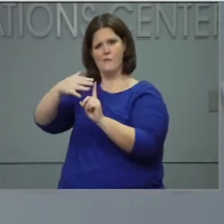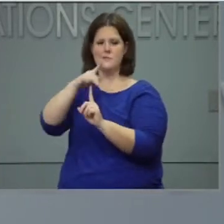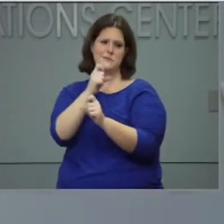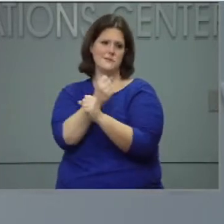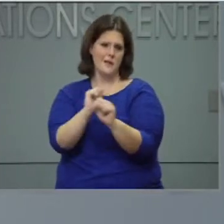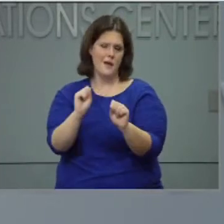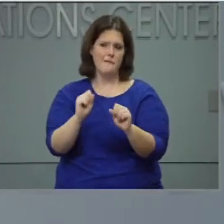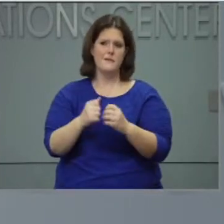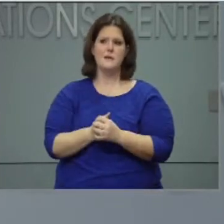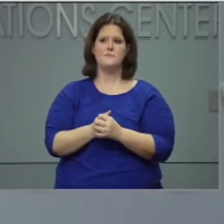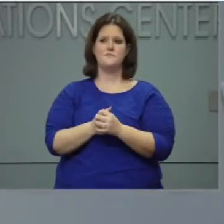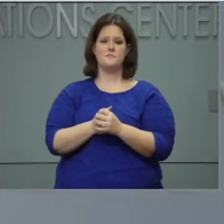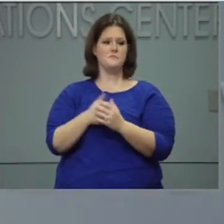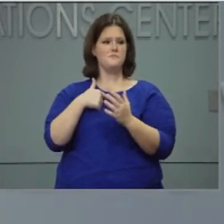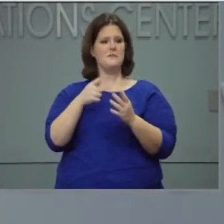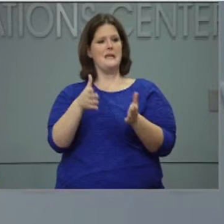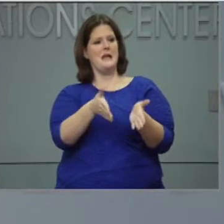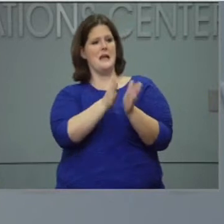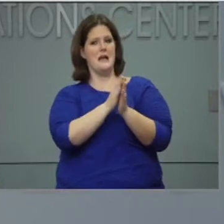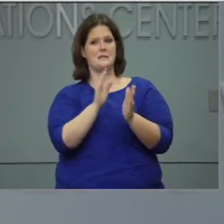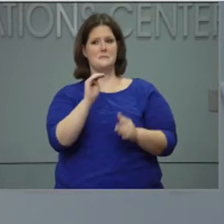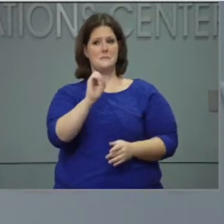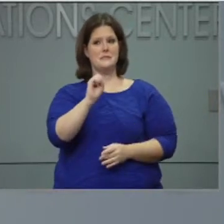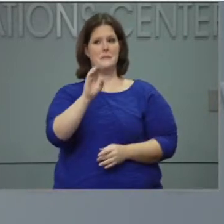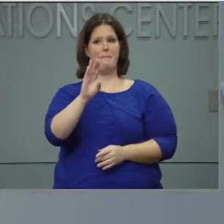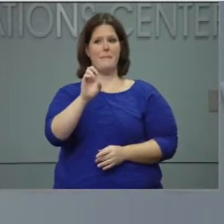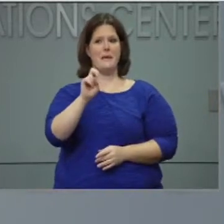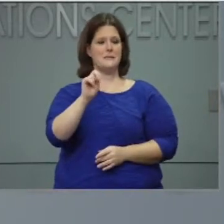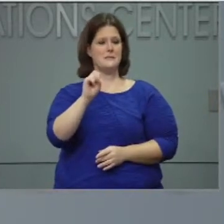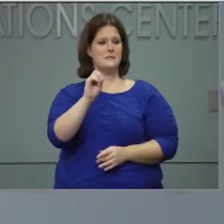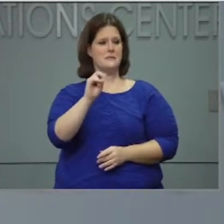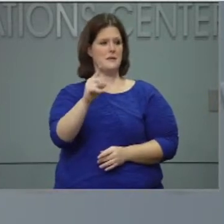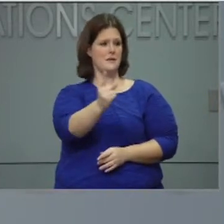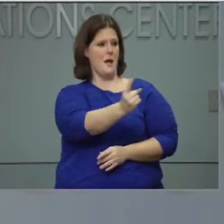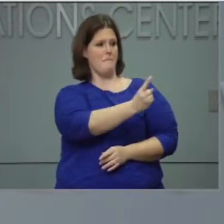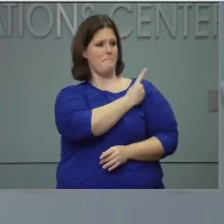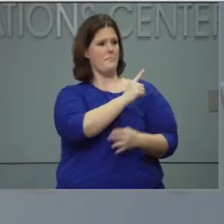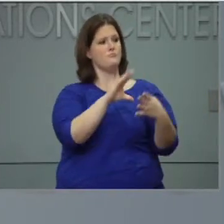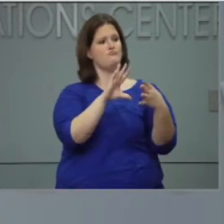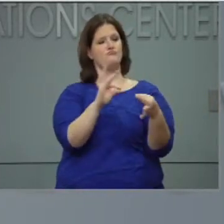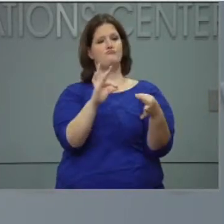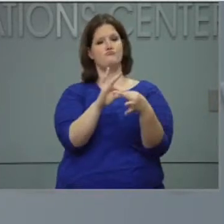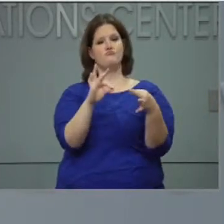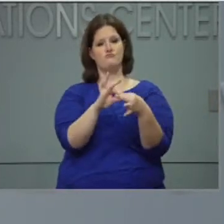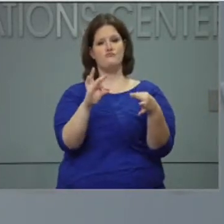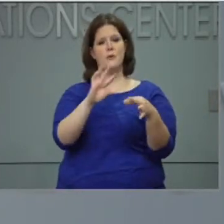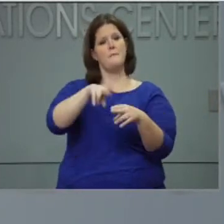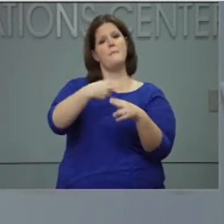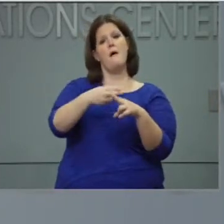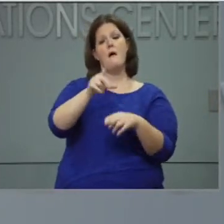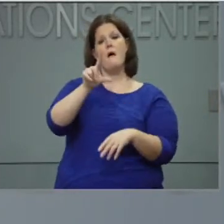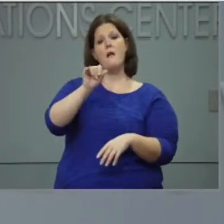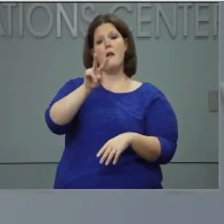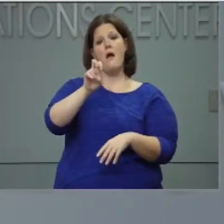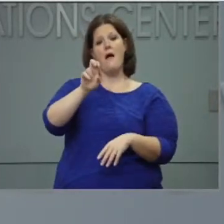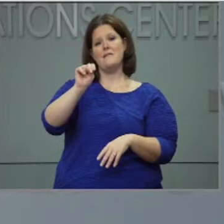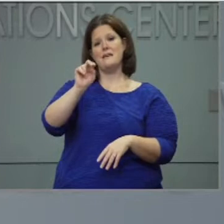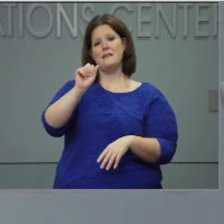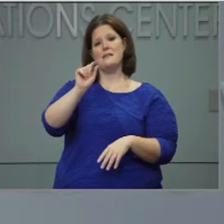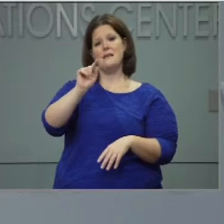like to ask Ms. Benson to share a few words about why Live Nation has implemented this